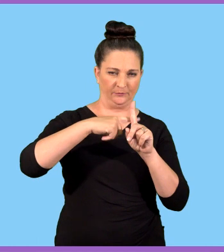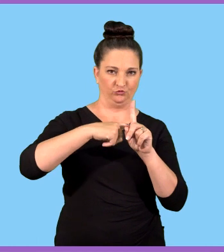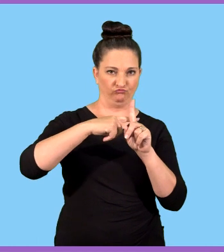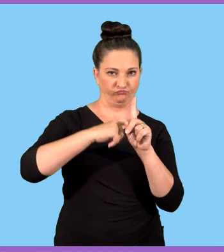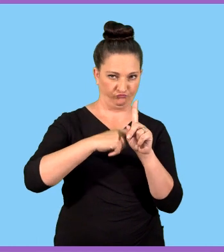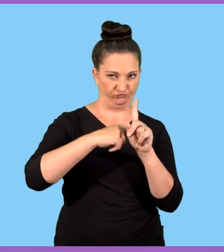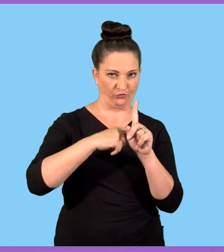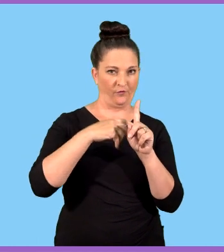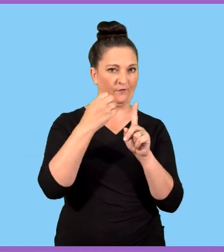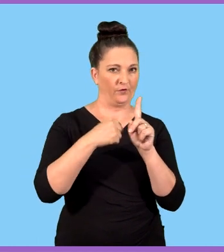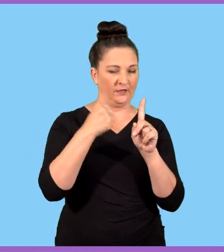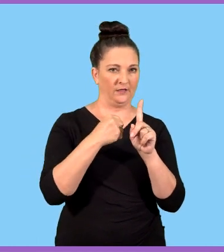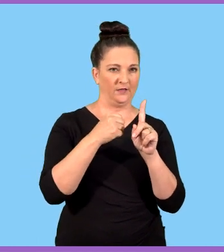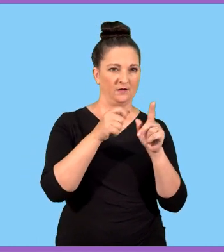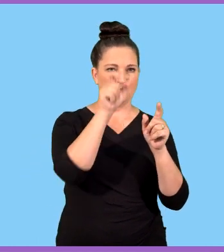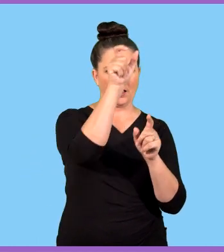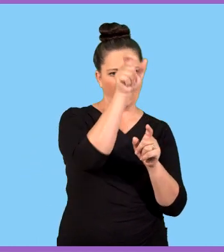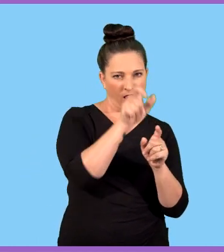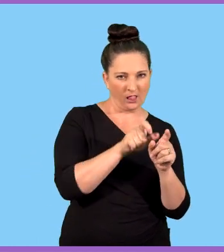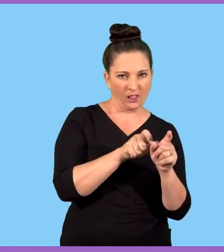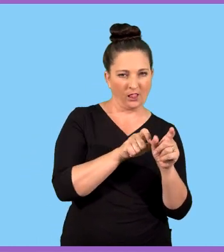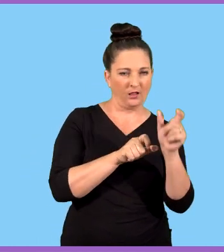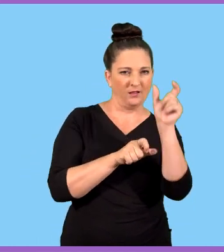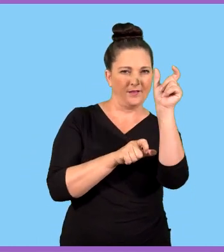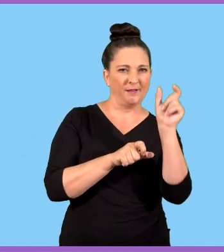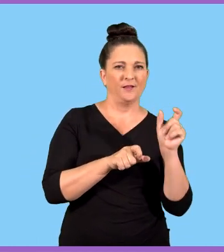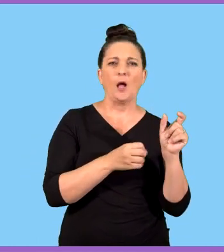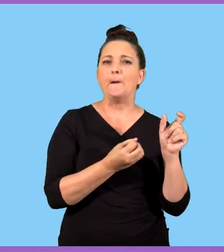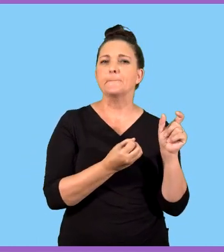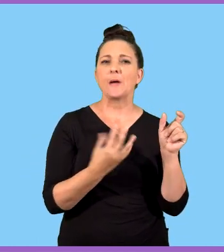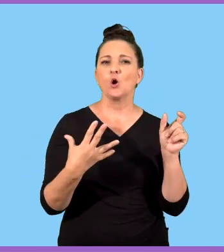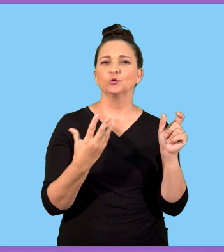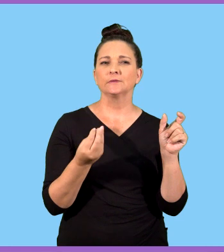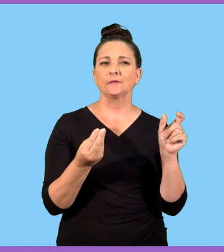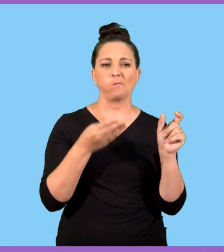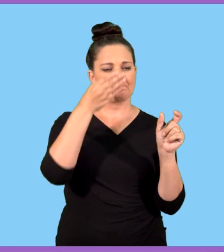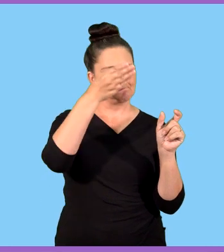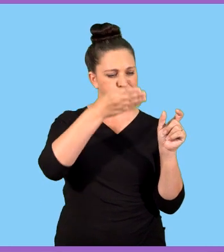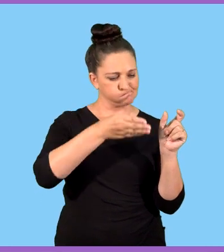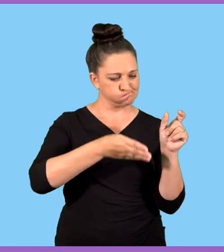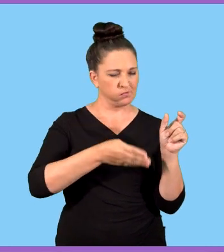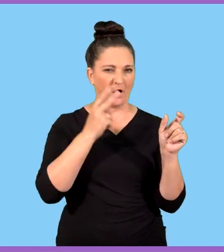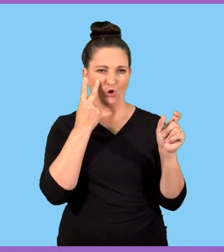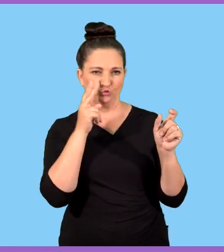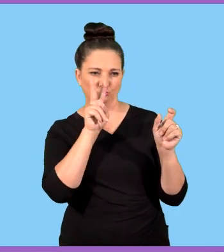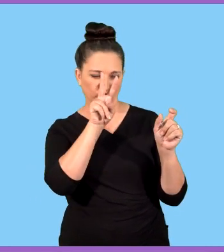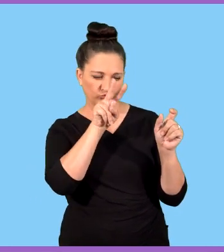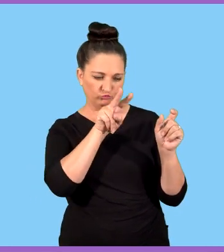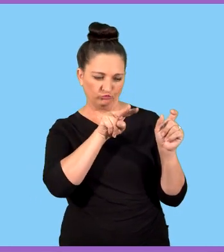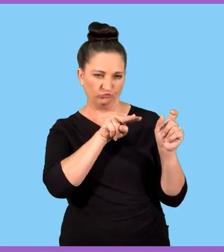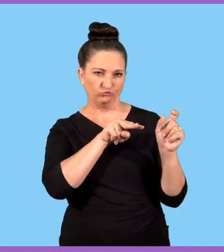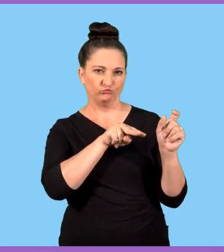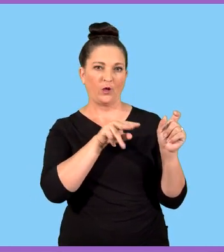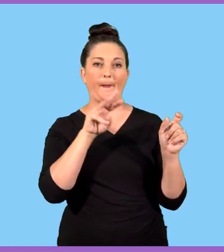So the minimums are on that side. All right. And I've got to find the number that appears the most there. And looking at